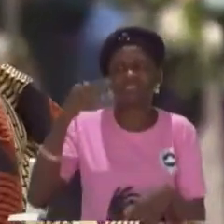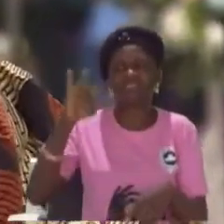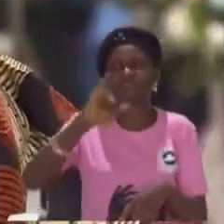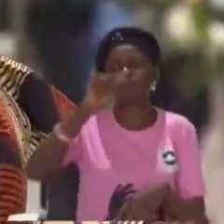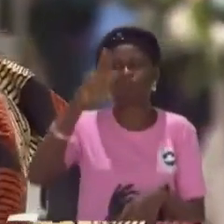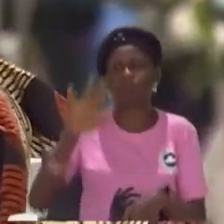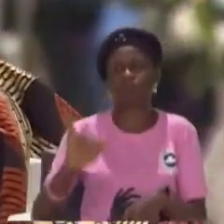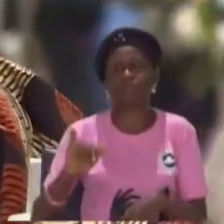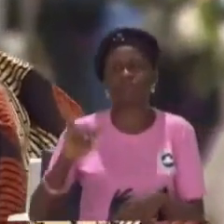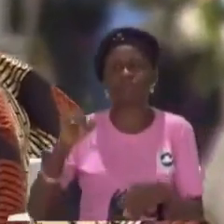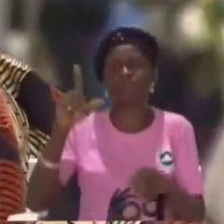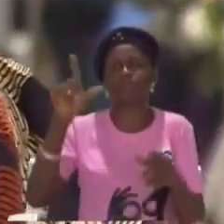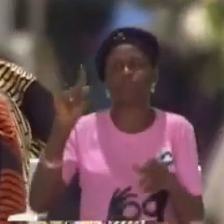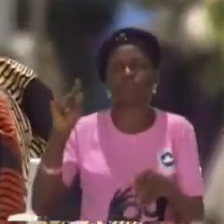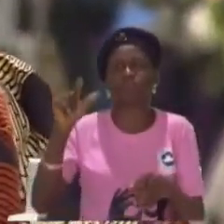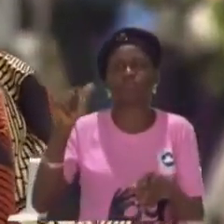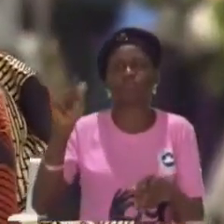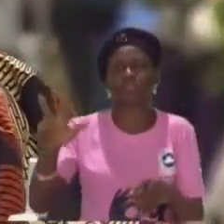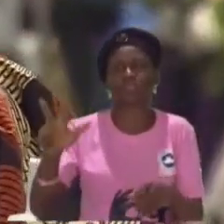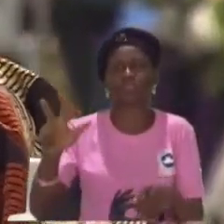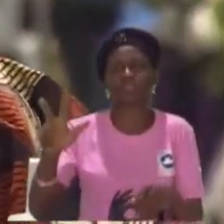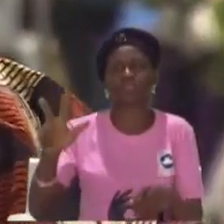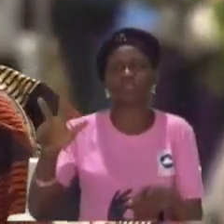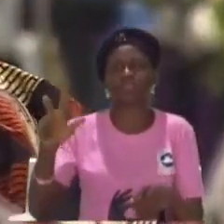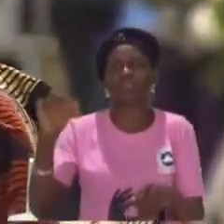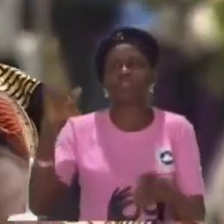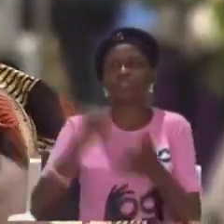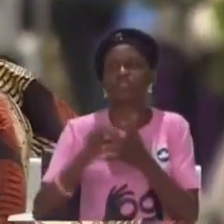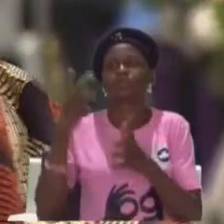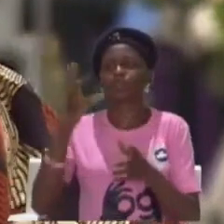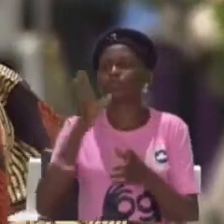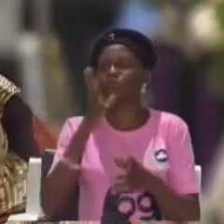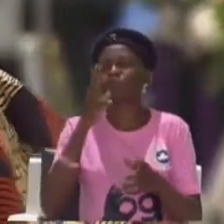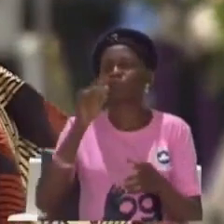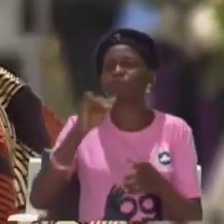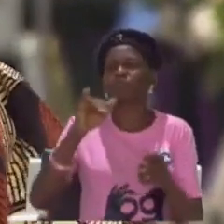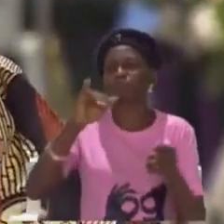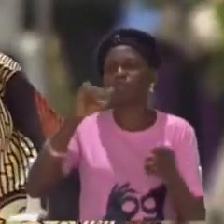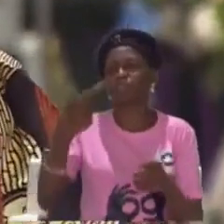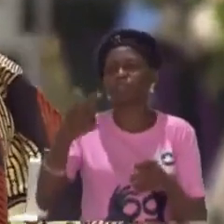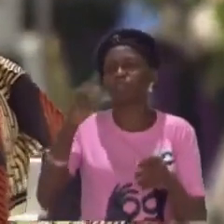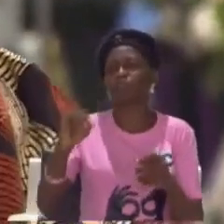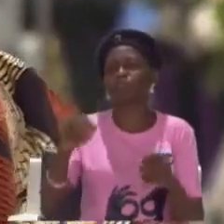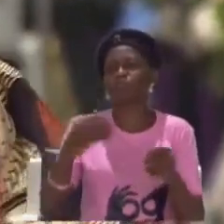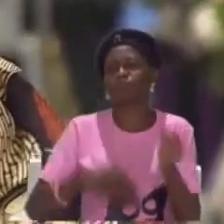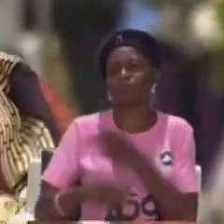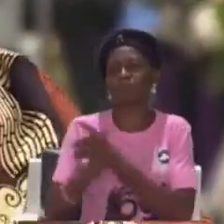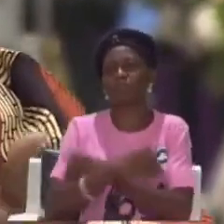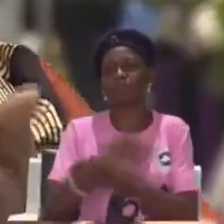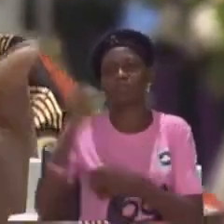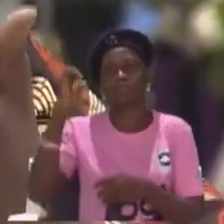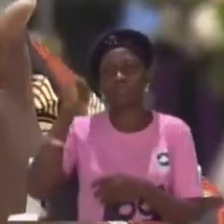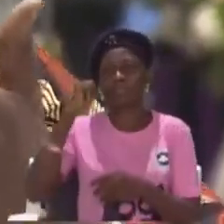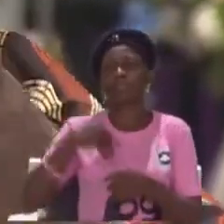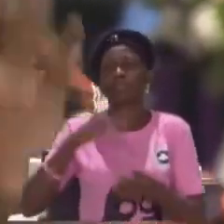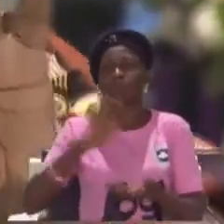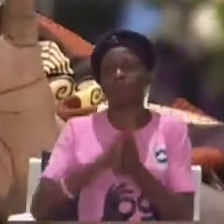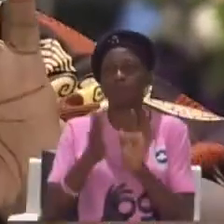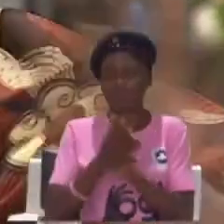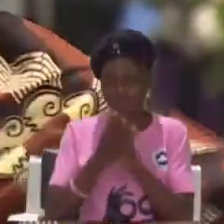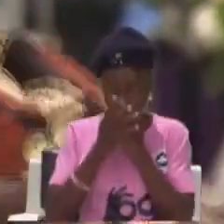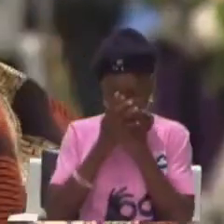July, 2023, it was Mommy Gio's birthday. I had become, you